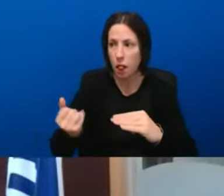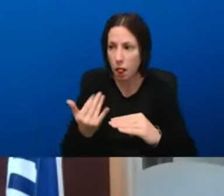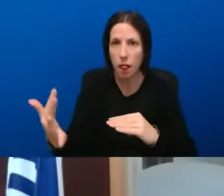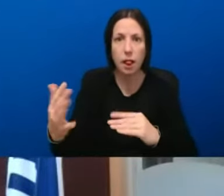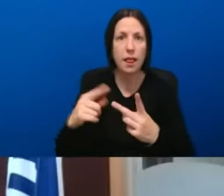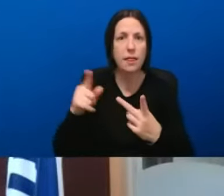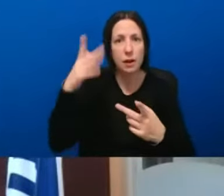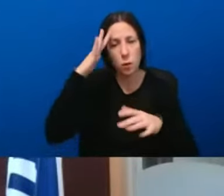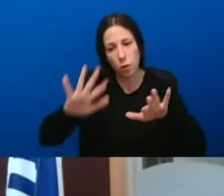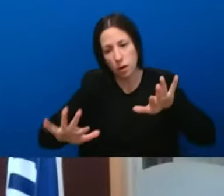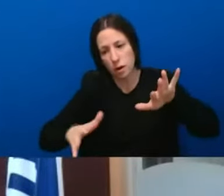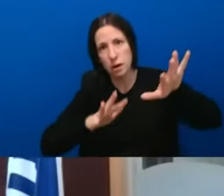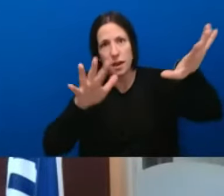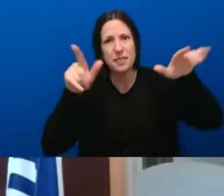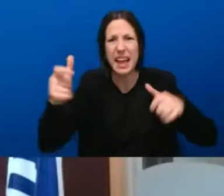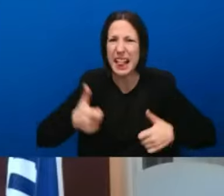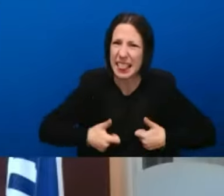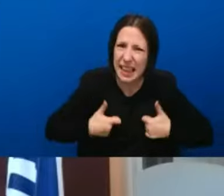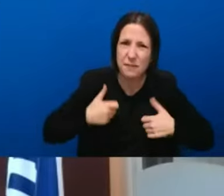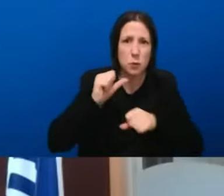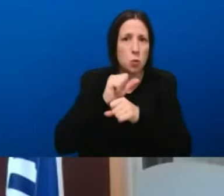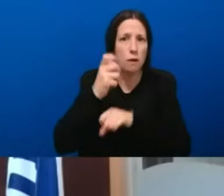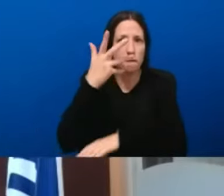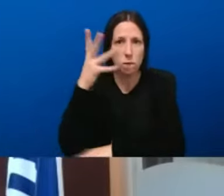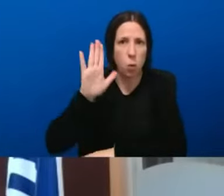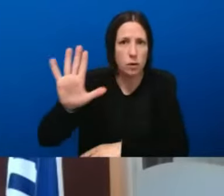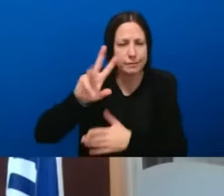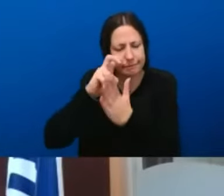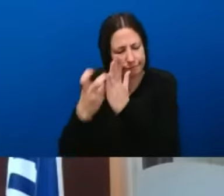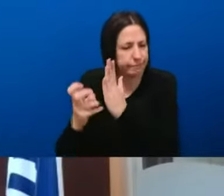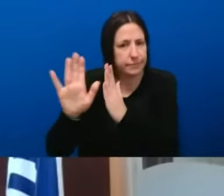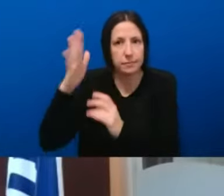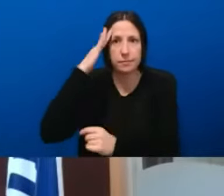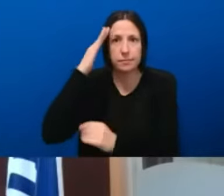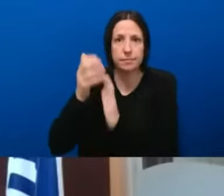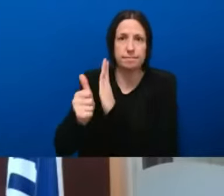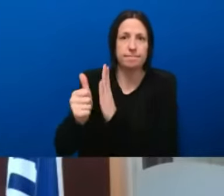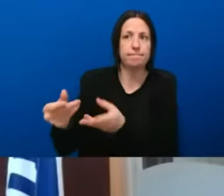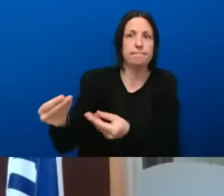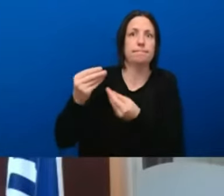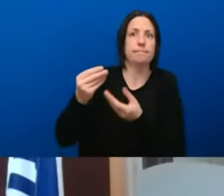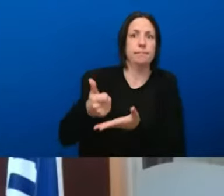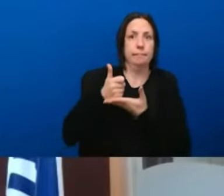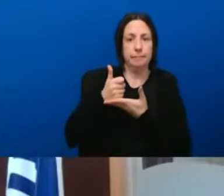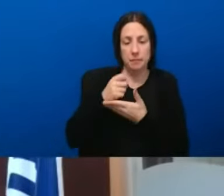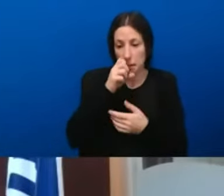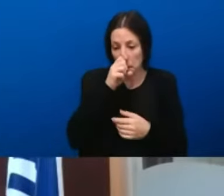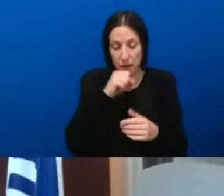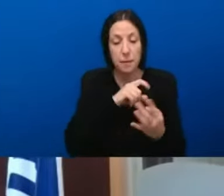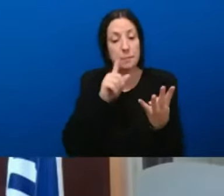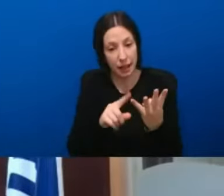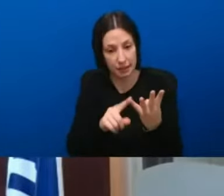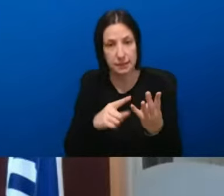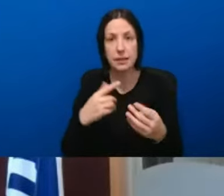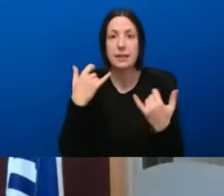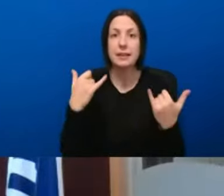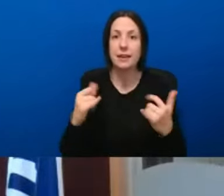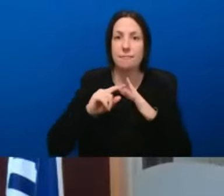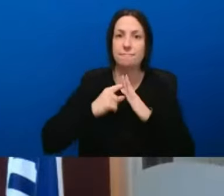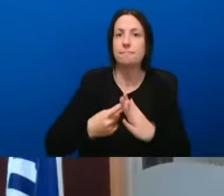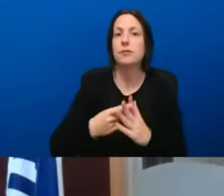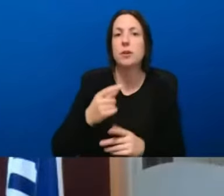are, what the terrain looks like, and they live and work in the forest. So, and then on top of that, we had just kicked off what we're calling